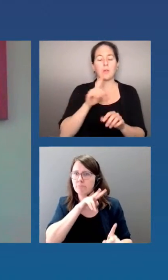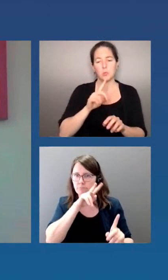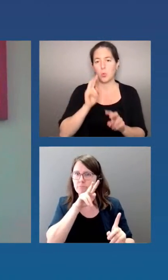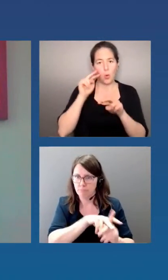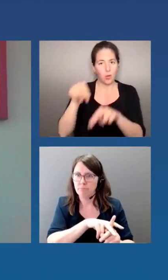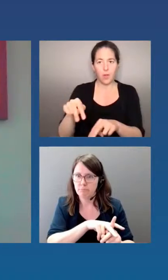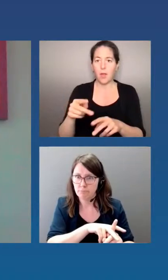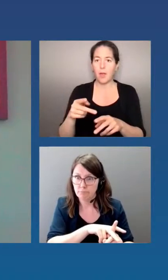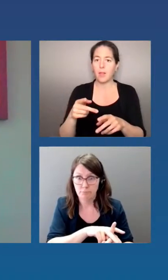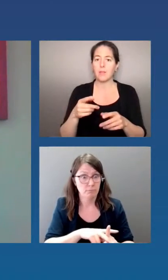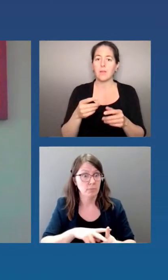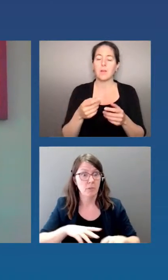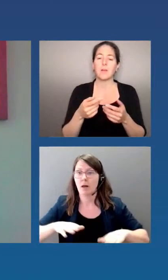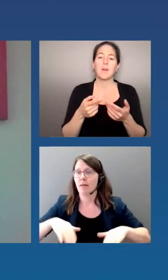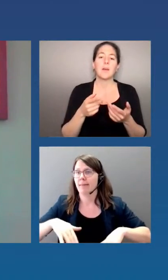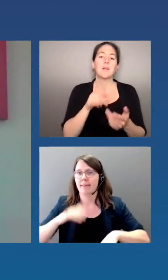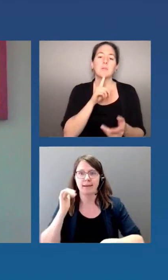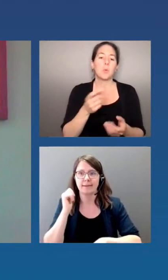until